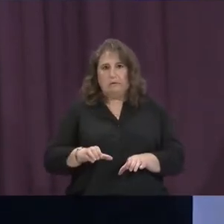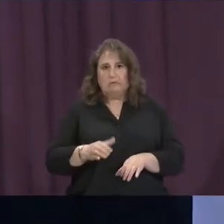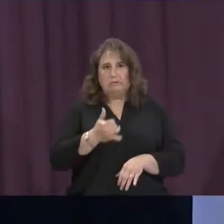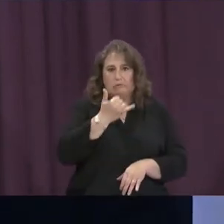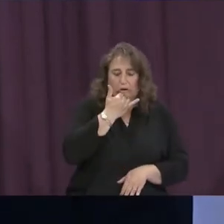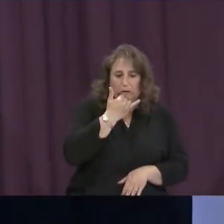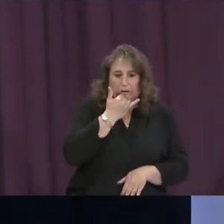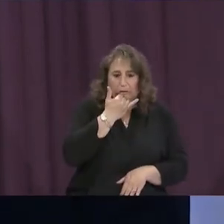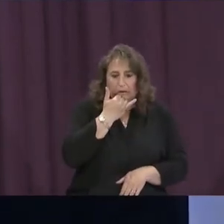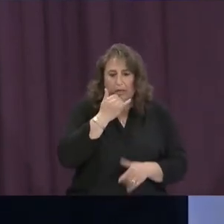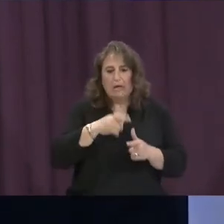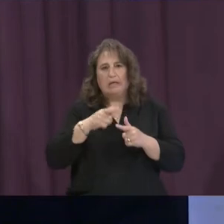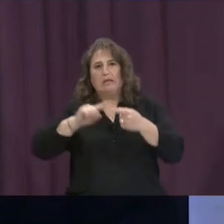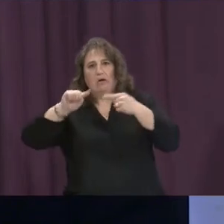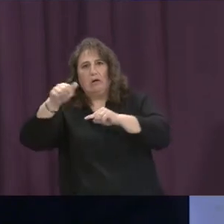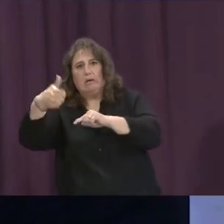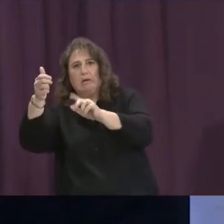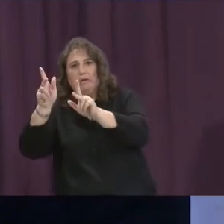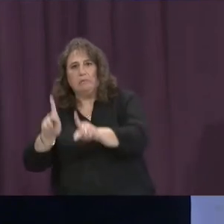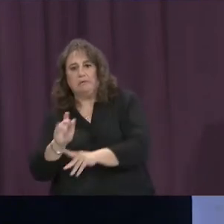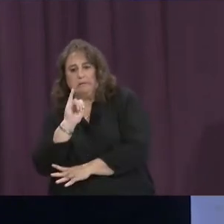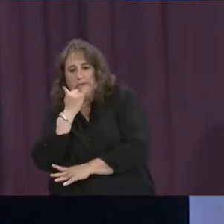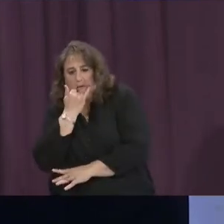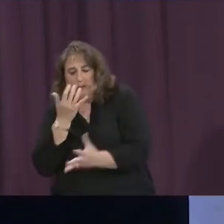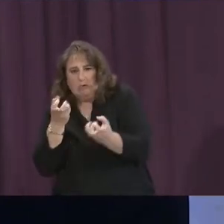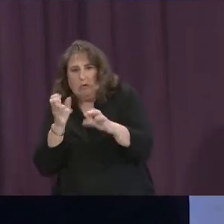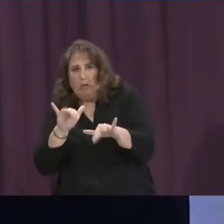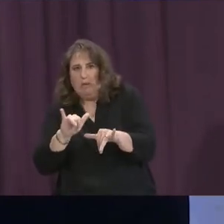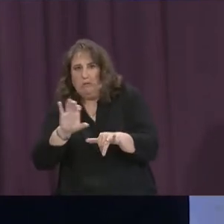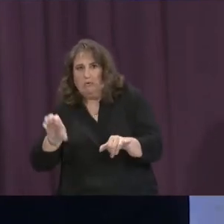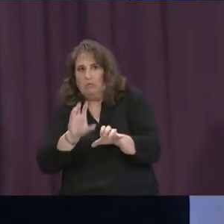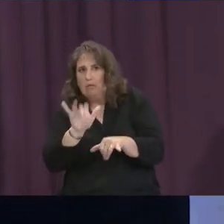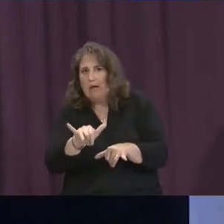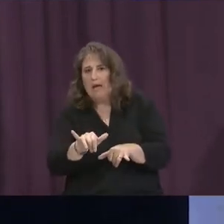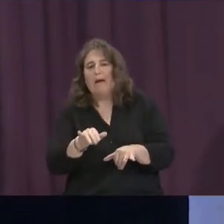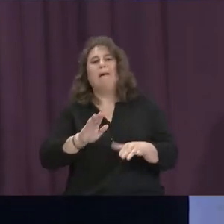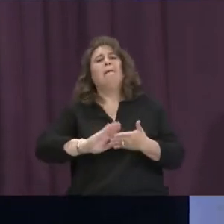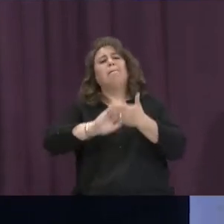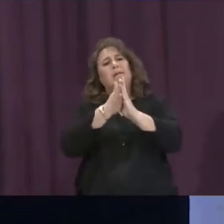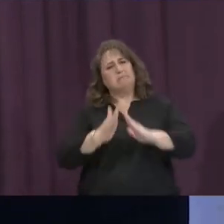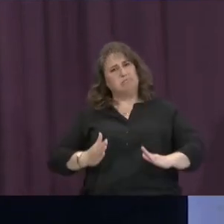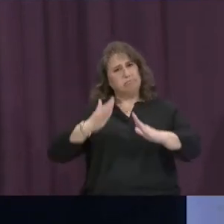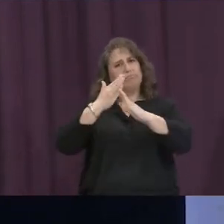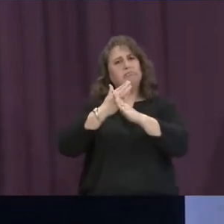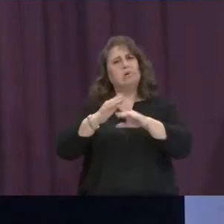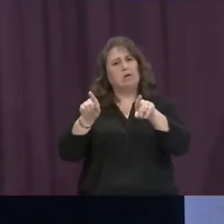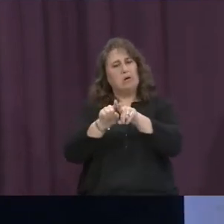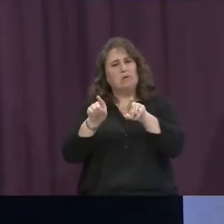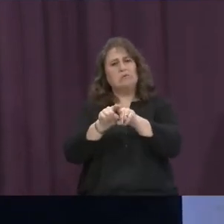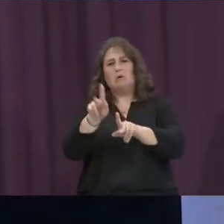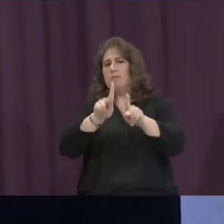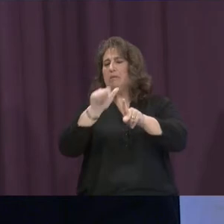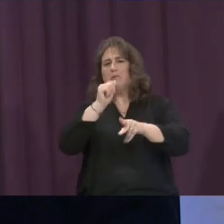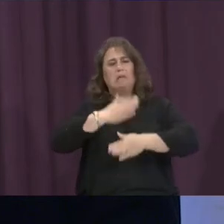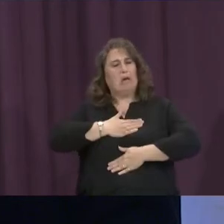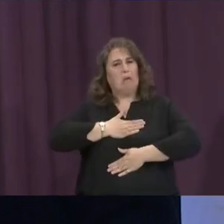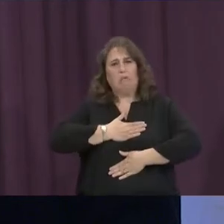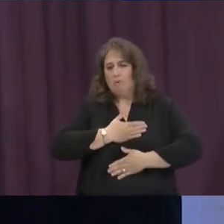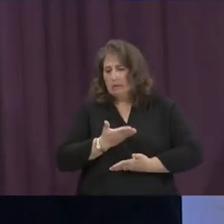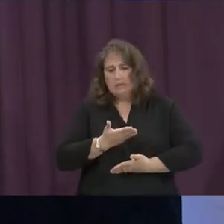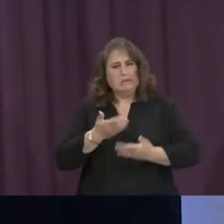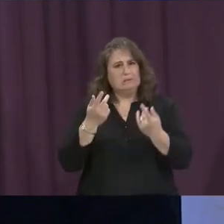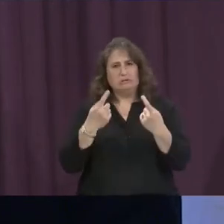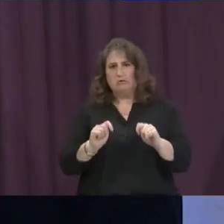I think that that could be a roadblock that some people might put up because, um, that might be a really hard,